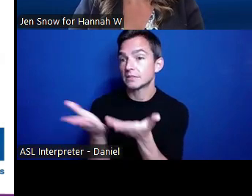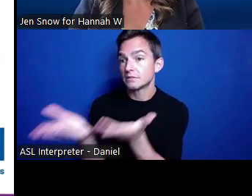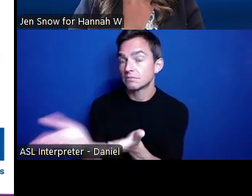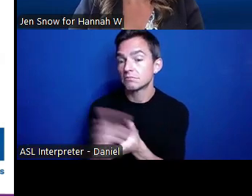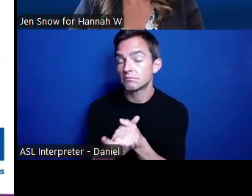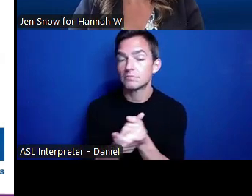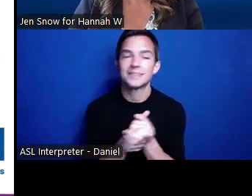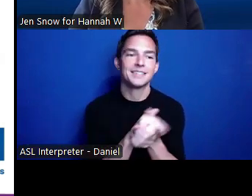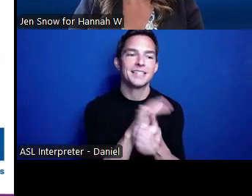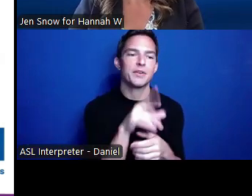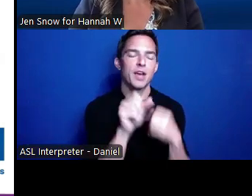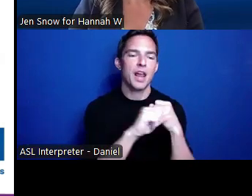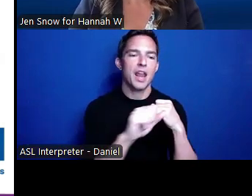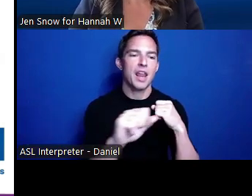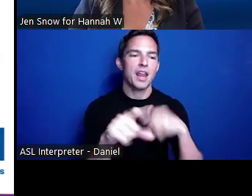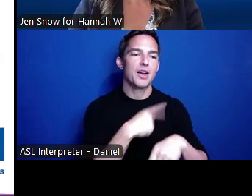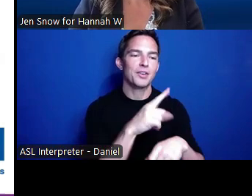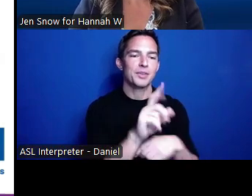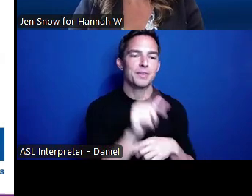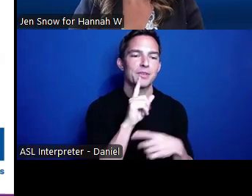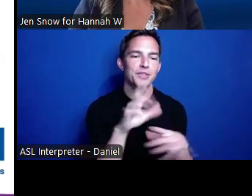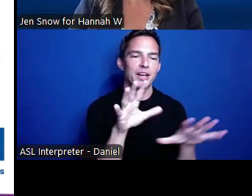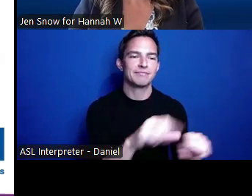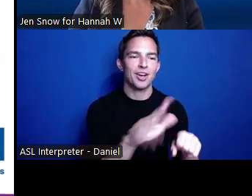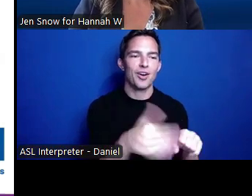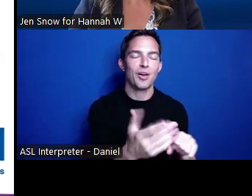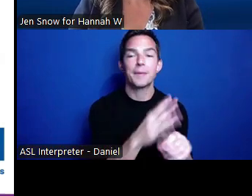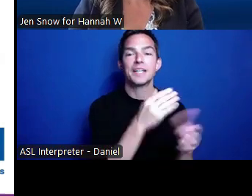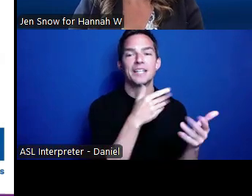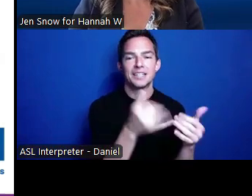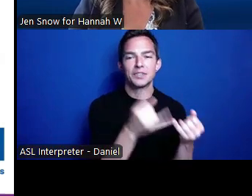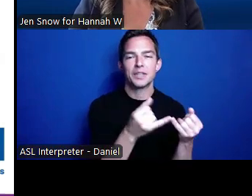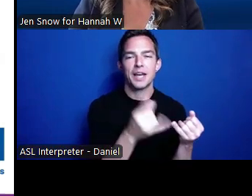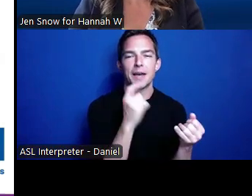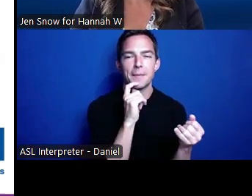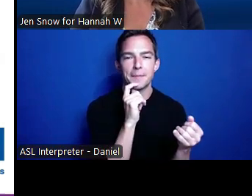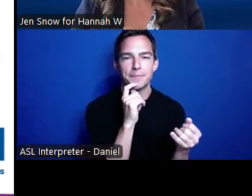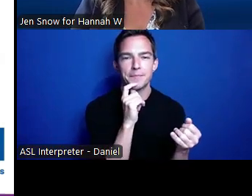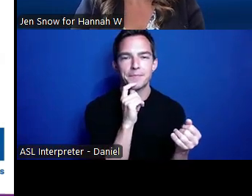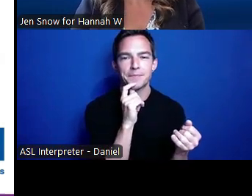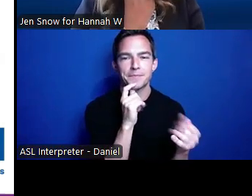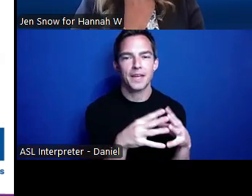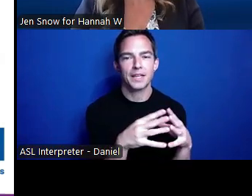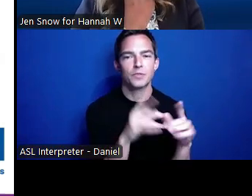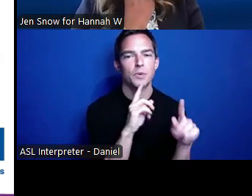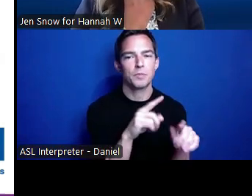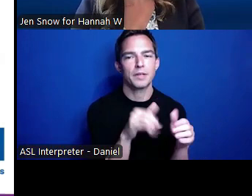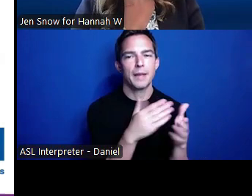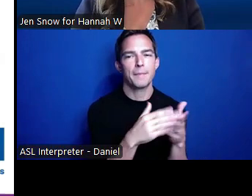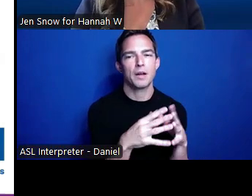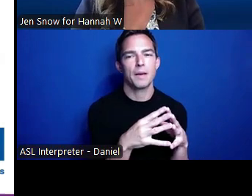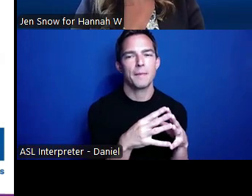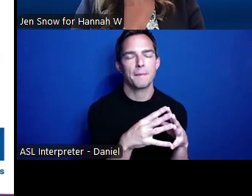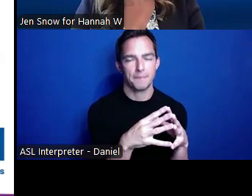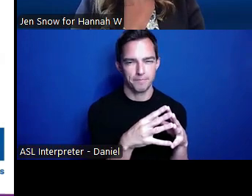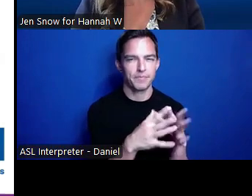That was a very long question, and I'm not sure I got it all, but towards the end, I just want to respond to that part. So